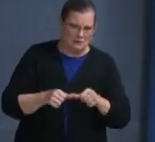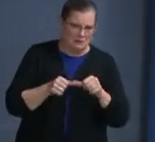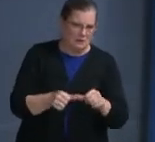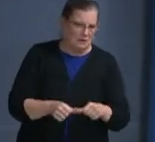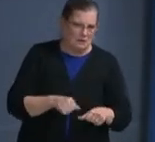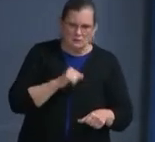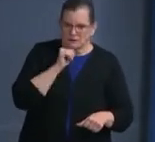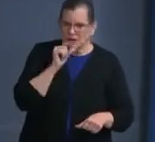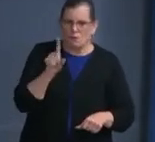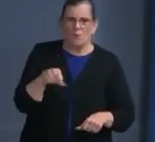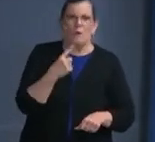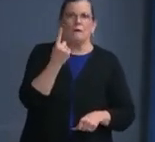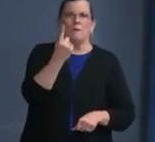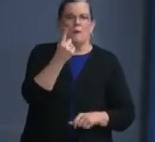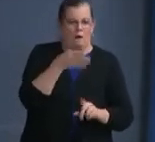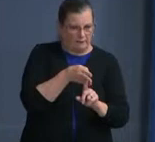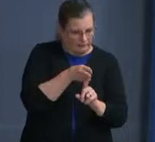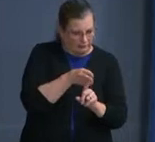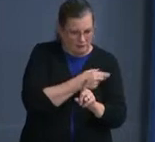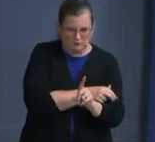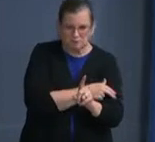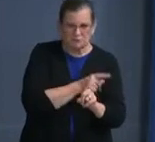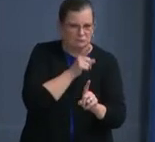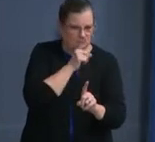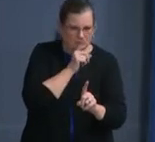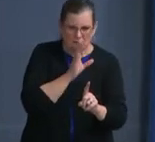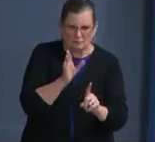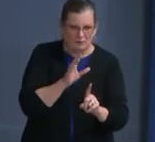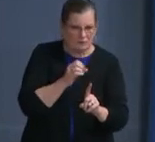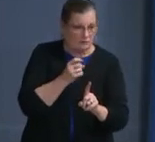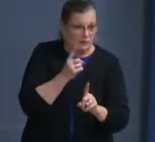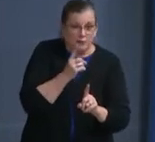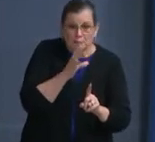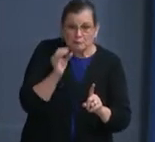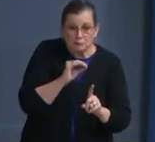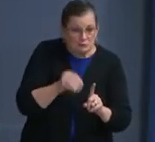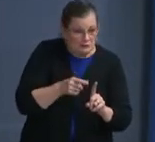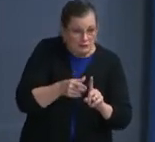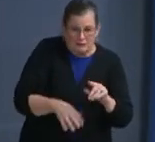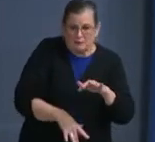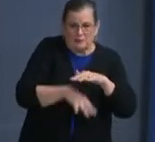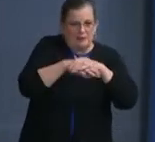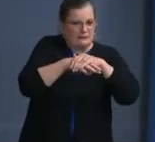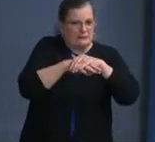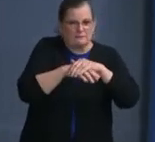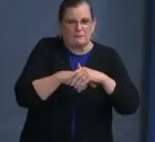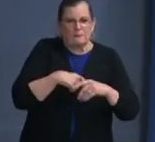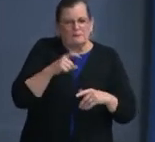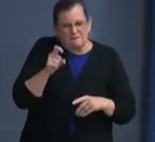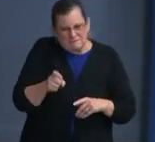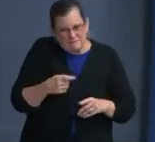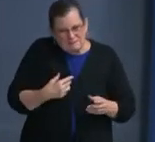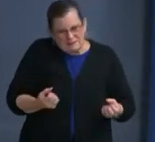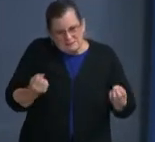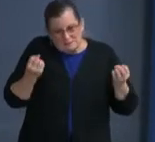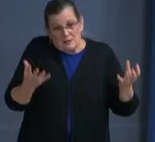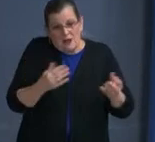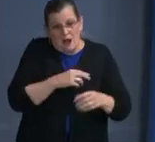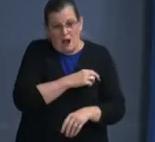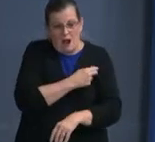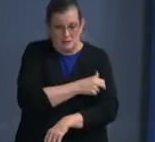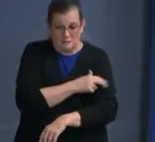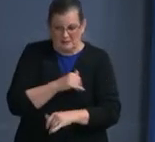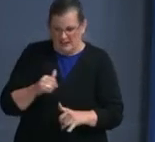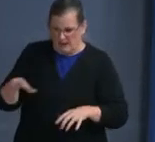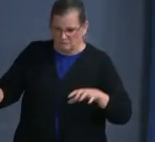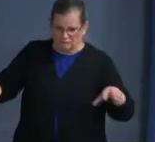just one hospital triggering over 100% of its capacity, but we would have multiple hospitals that were operating